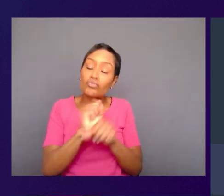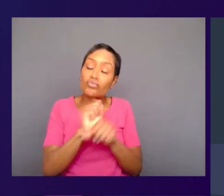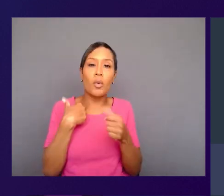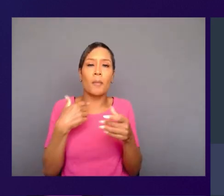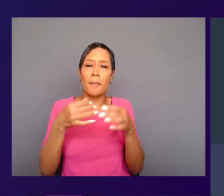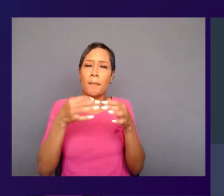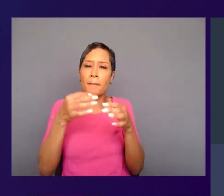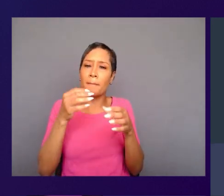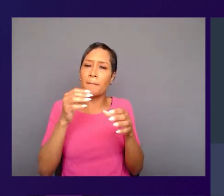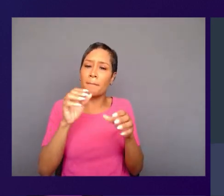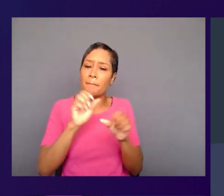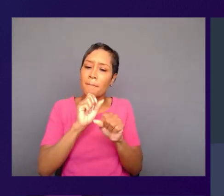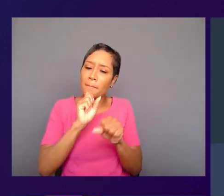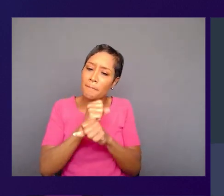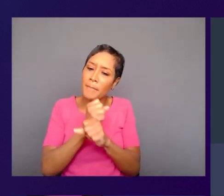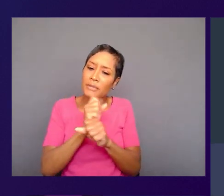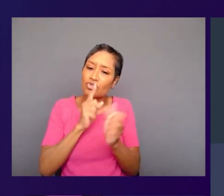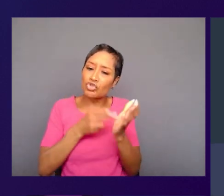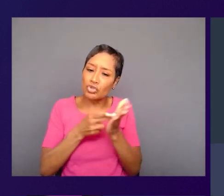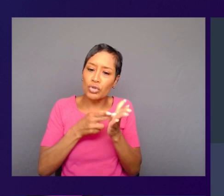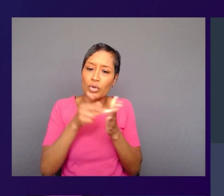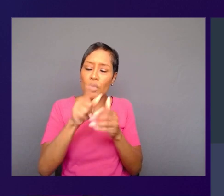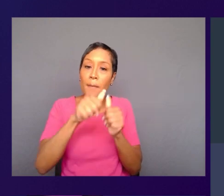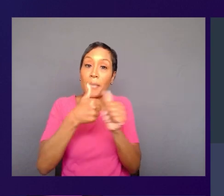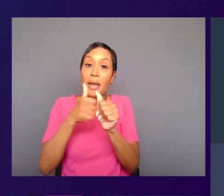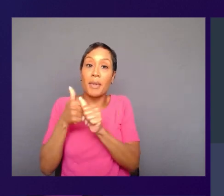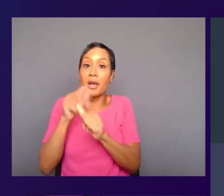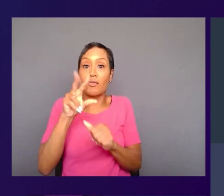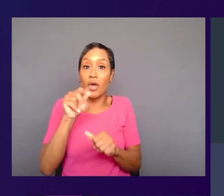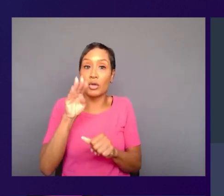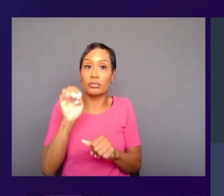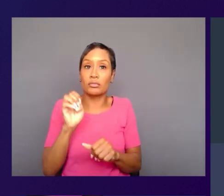are backing up your volumes. We're supposed to do that?